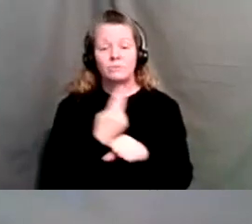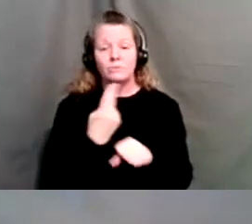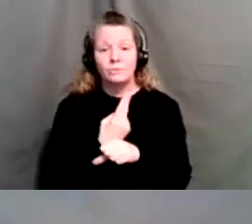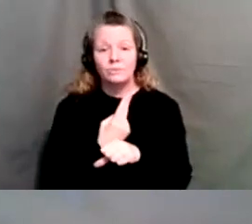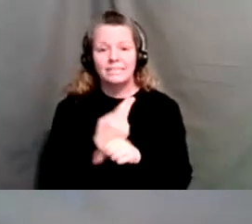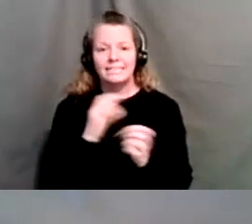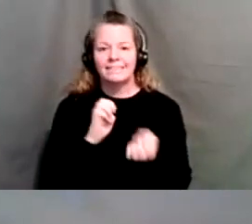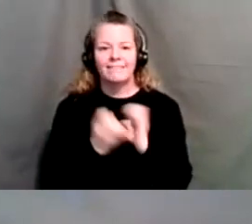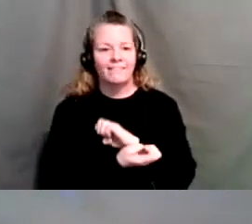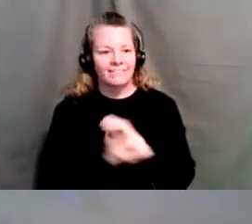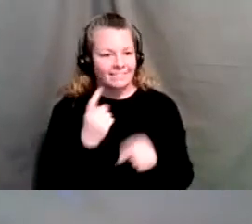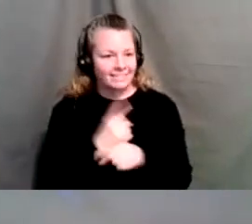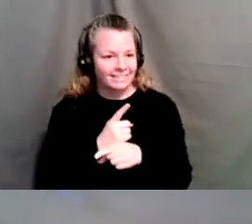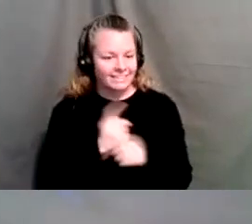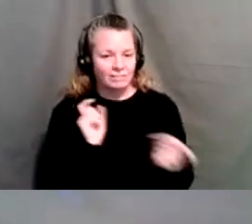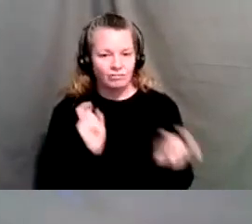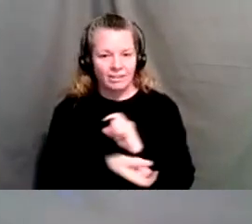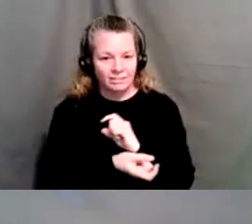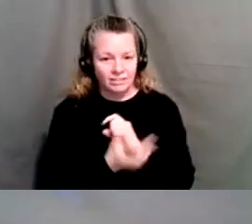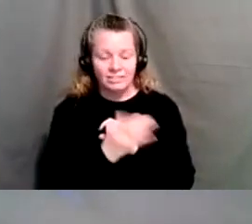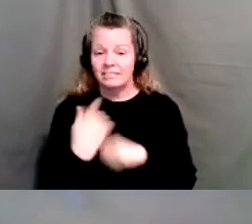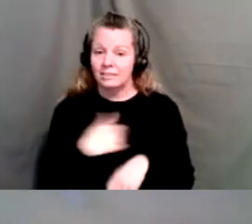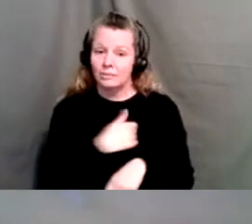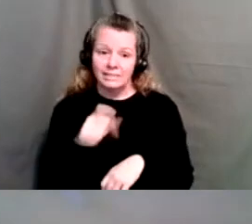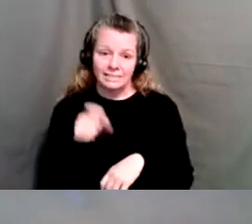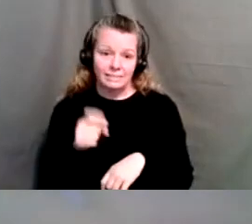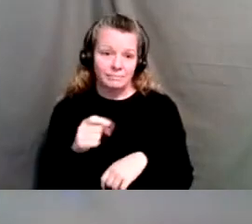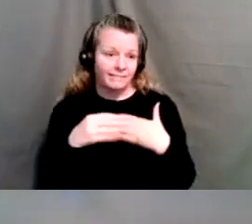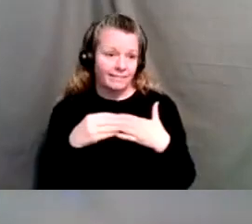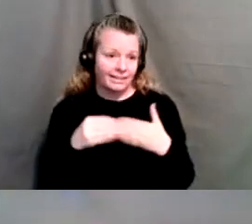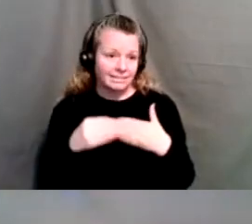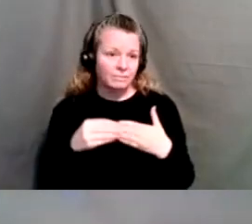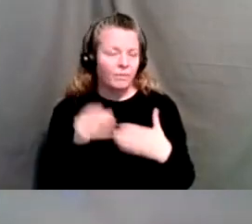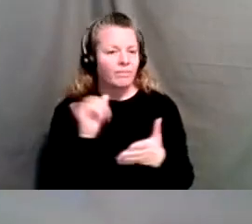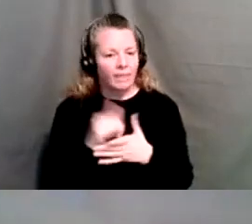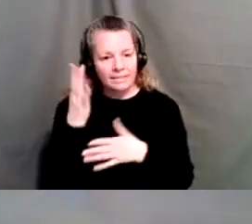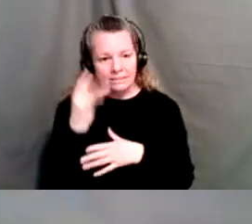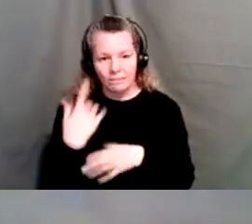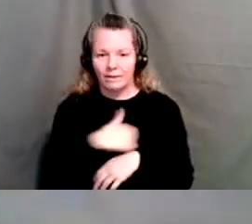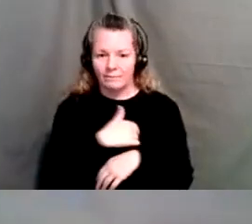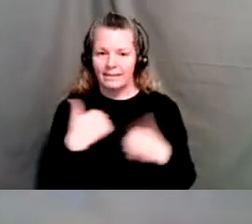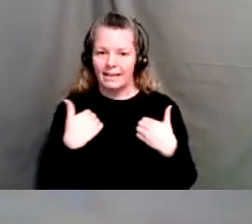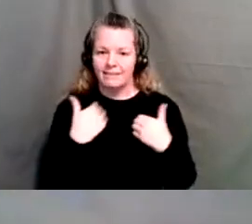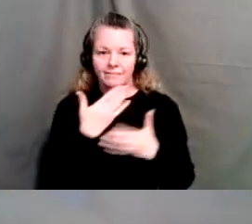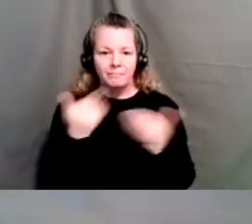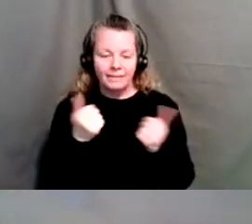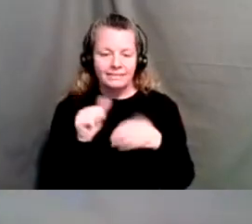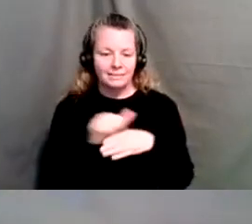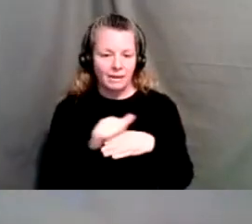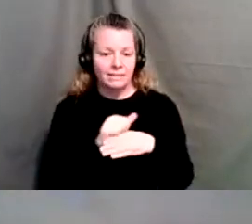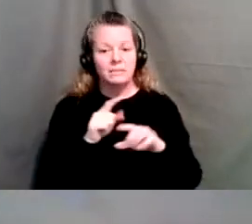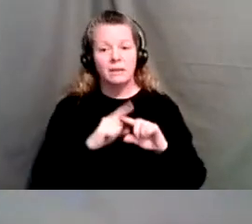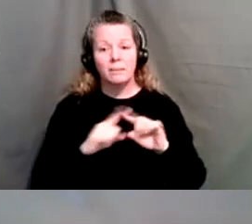evolving, right? It changes and we need to be flexible. So that's why I think we have sort of these best practices, but we're